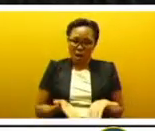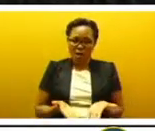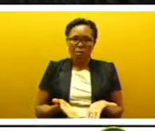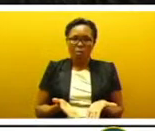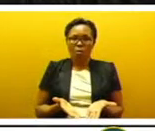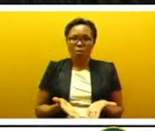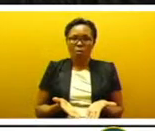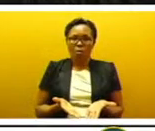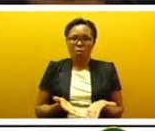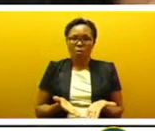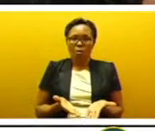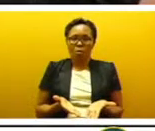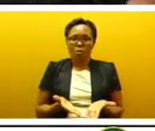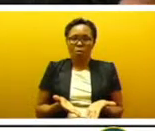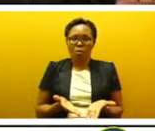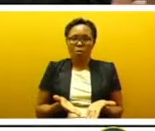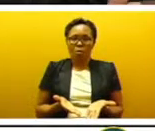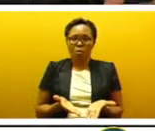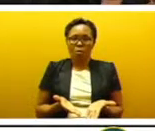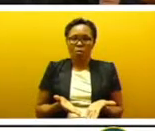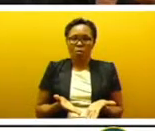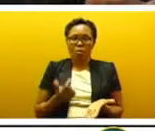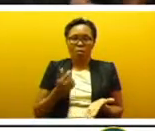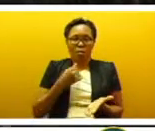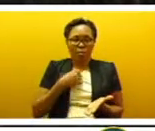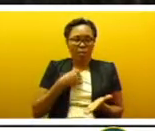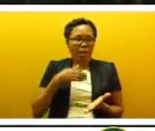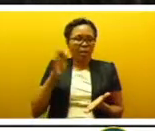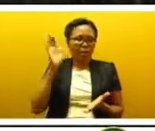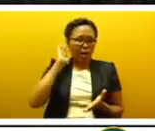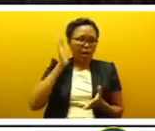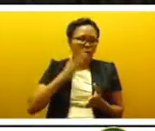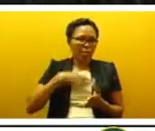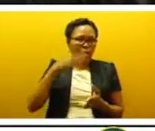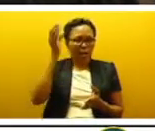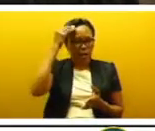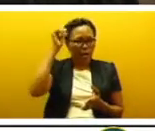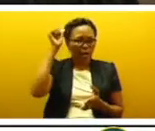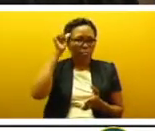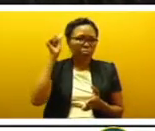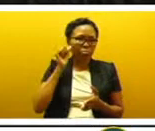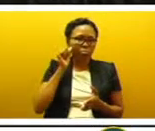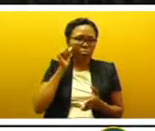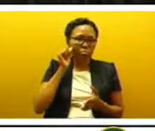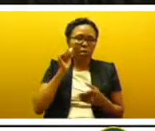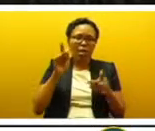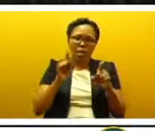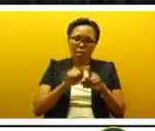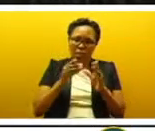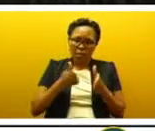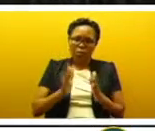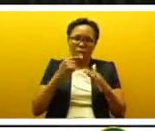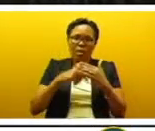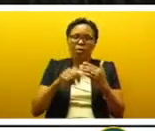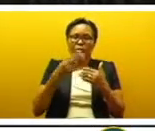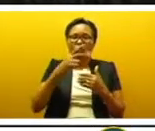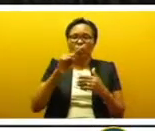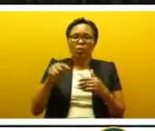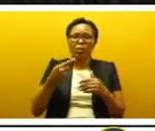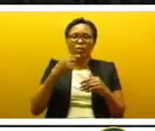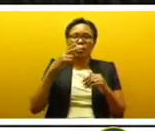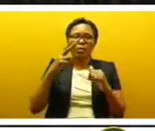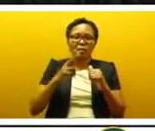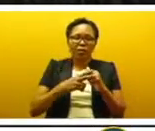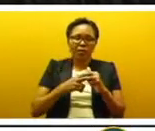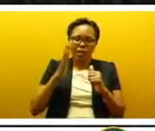that, and listening to my learned colleagues, that just like in 2007, the person who knew